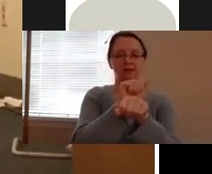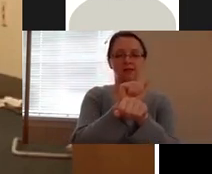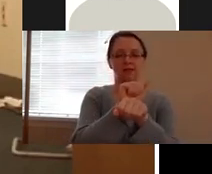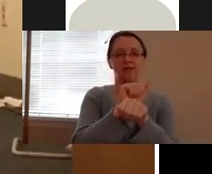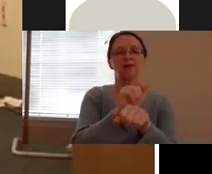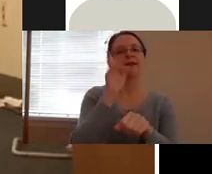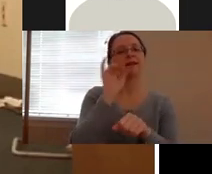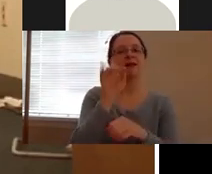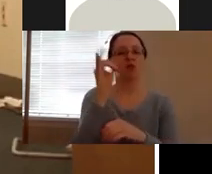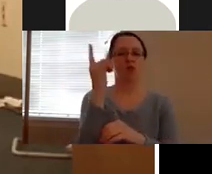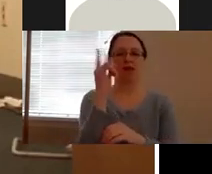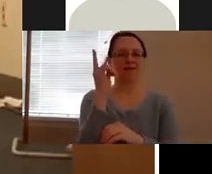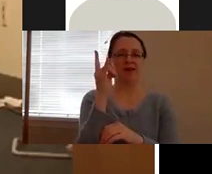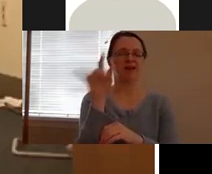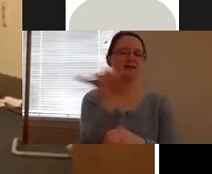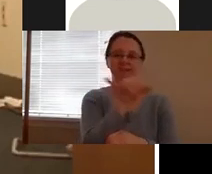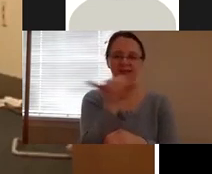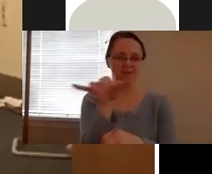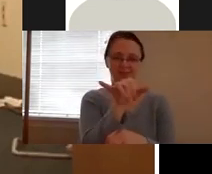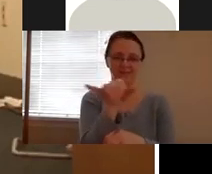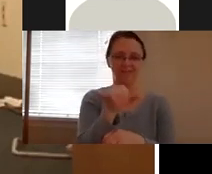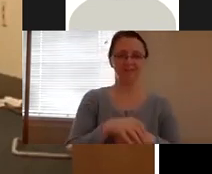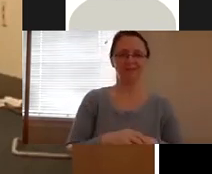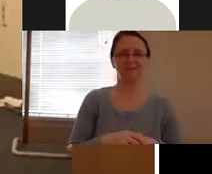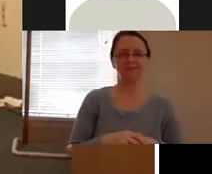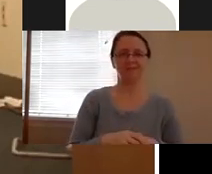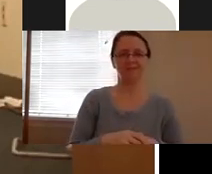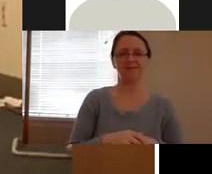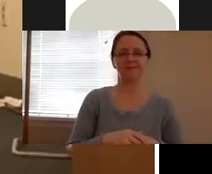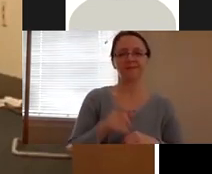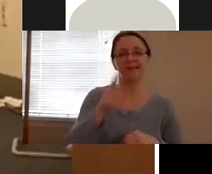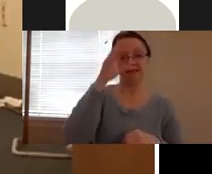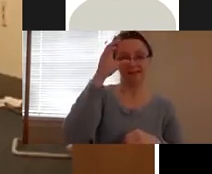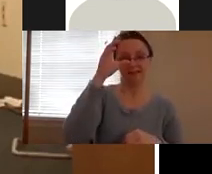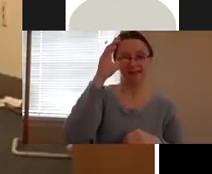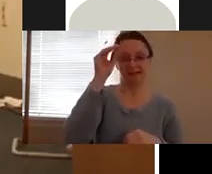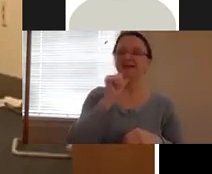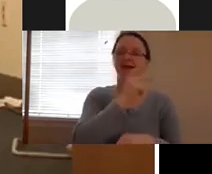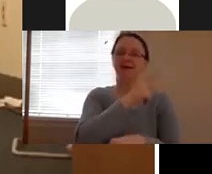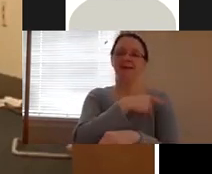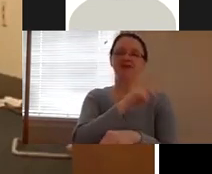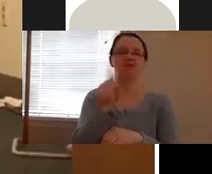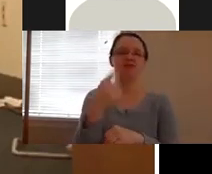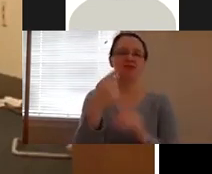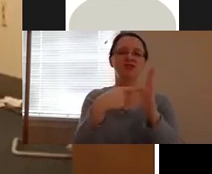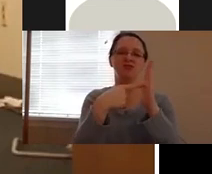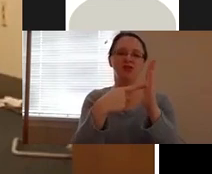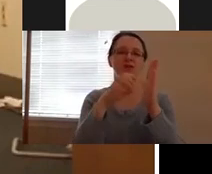much like a Wi-Fi box. So here, this is not with a patient, this is just to show